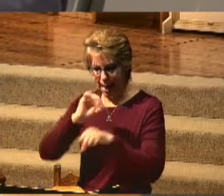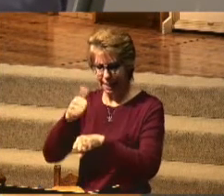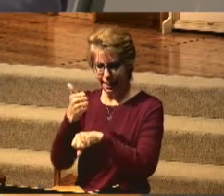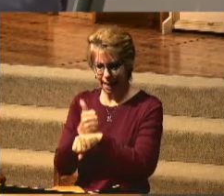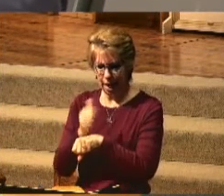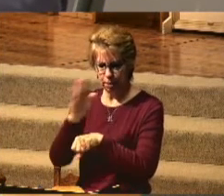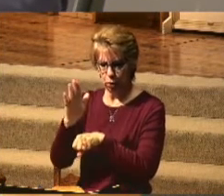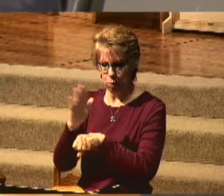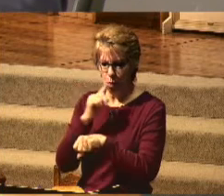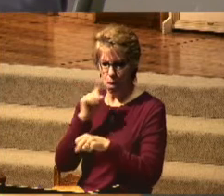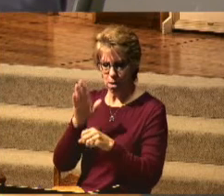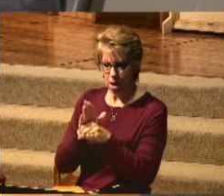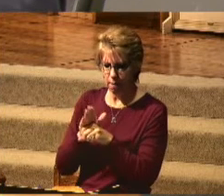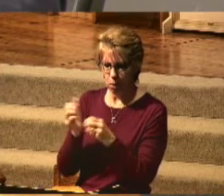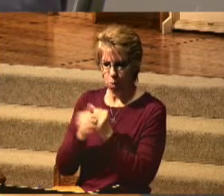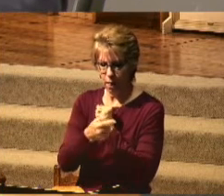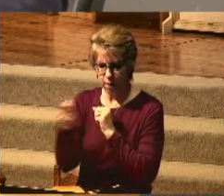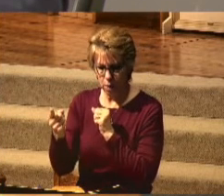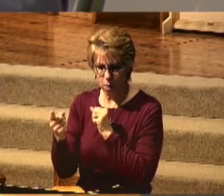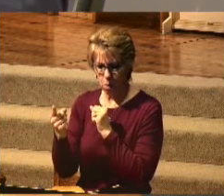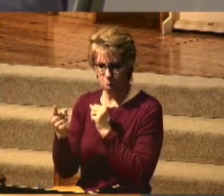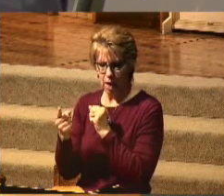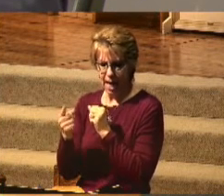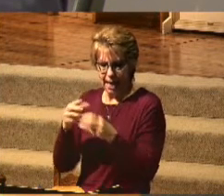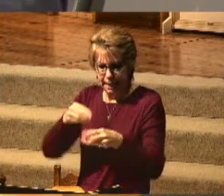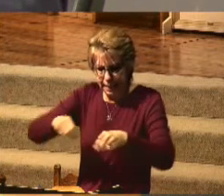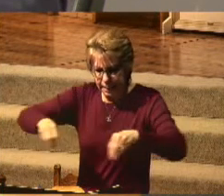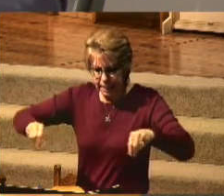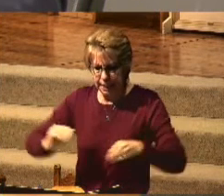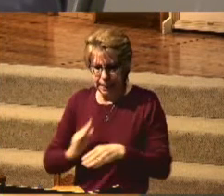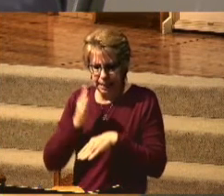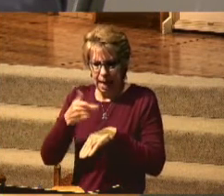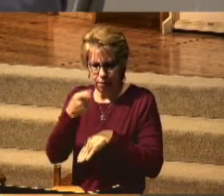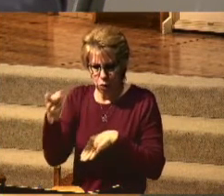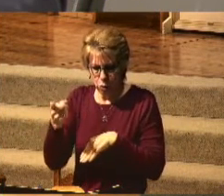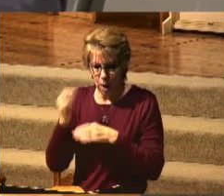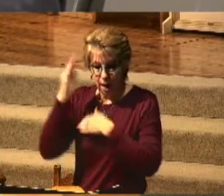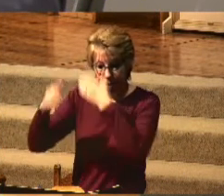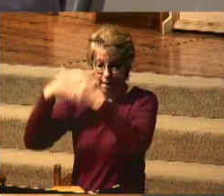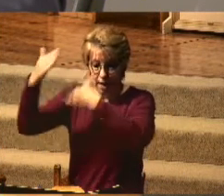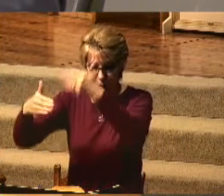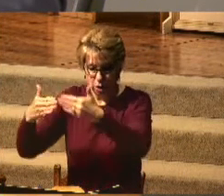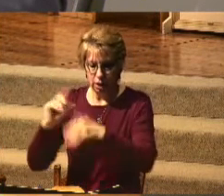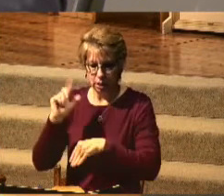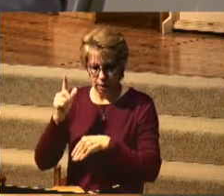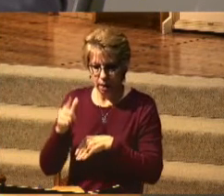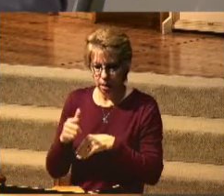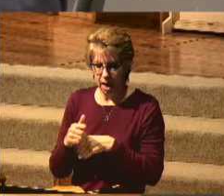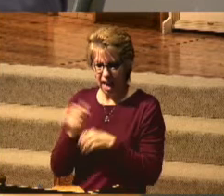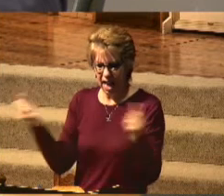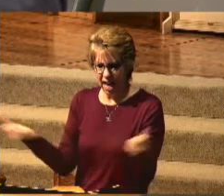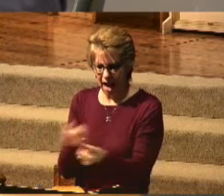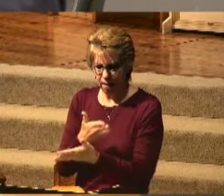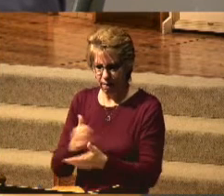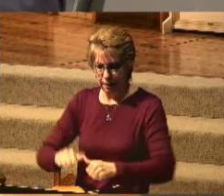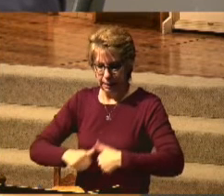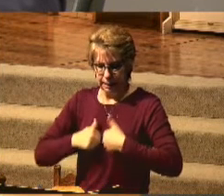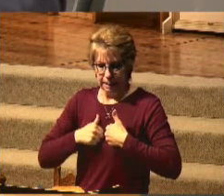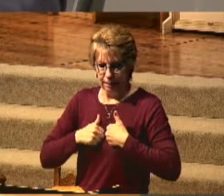your seed after you, and with every living creature that is with you, of the fowls, of the